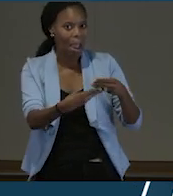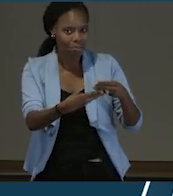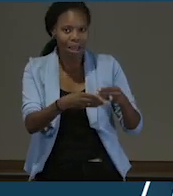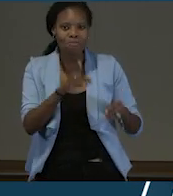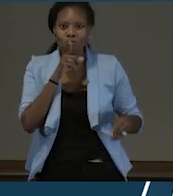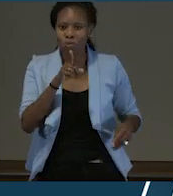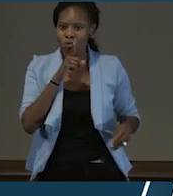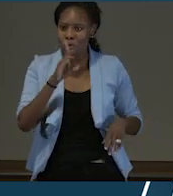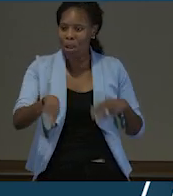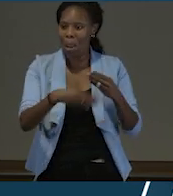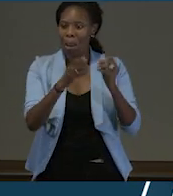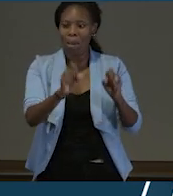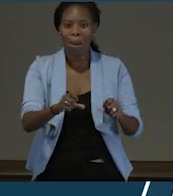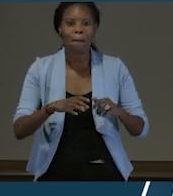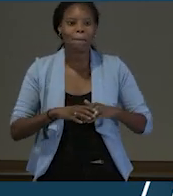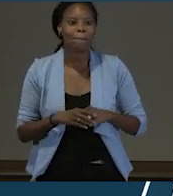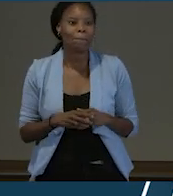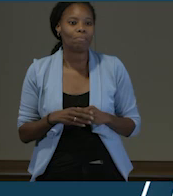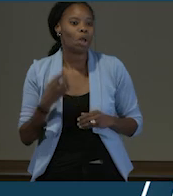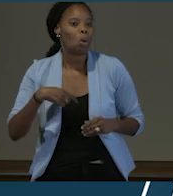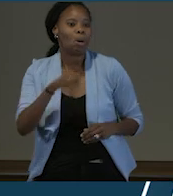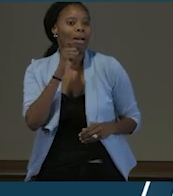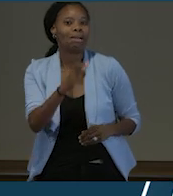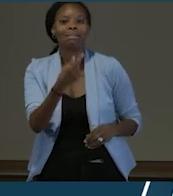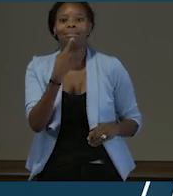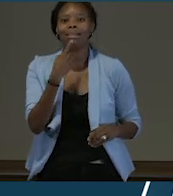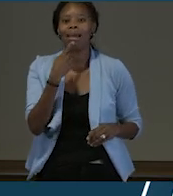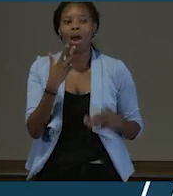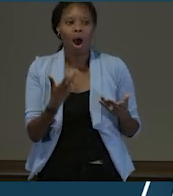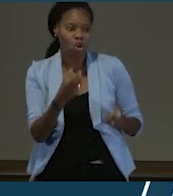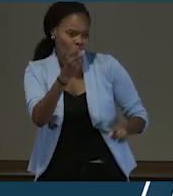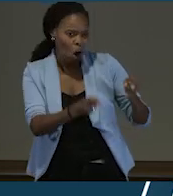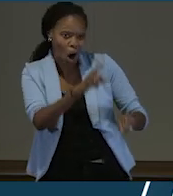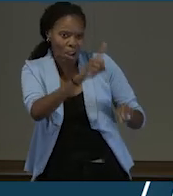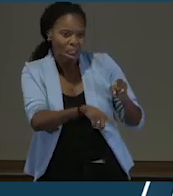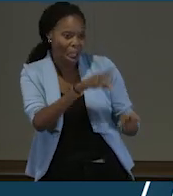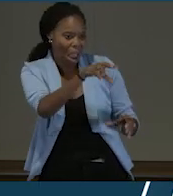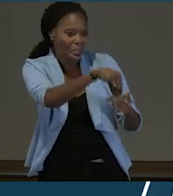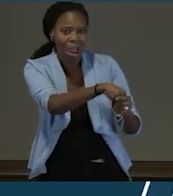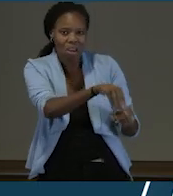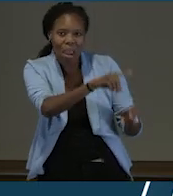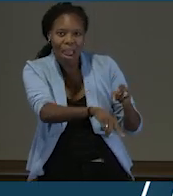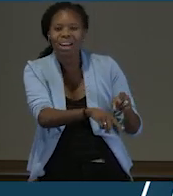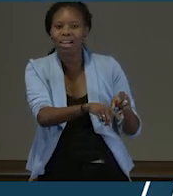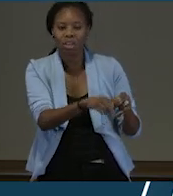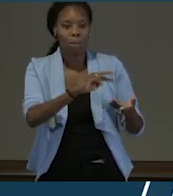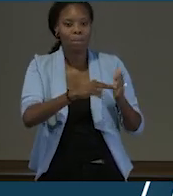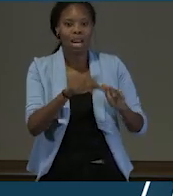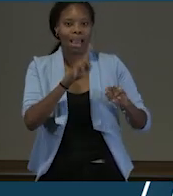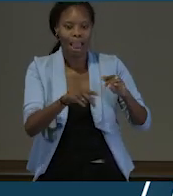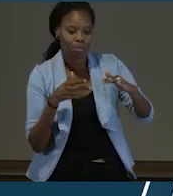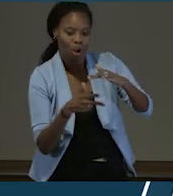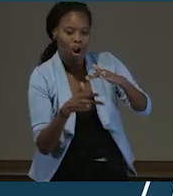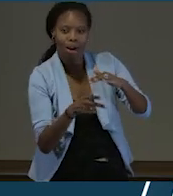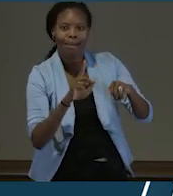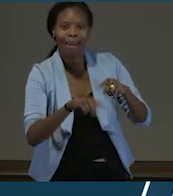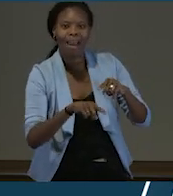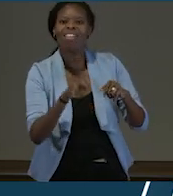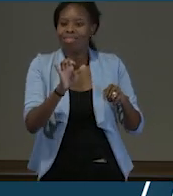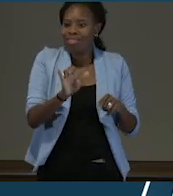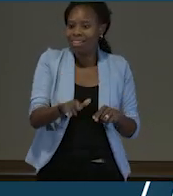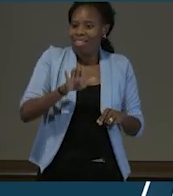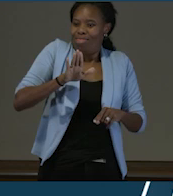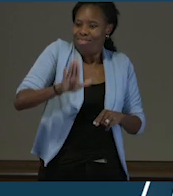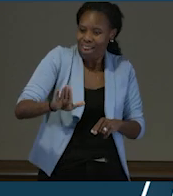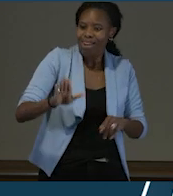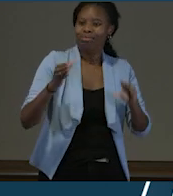right? We're not going to say, oh, well, the car can't go in there, so that can't be a garage, right? That's their imagination. She